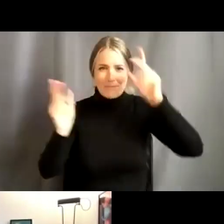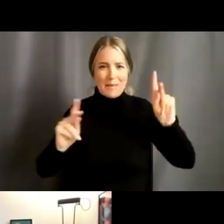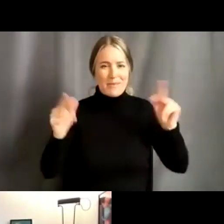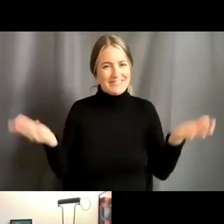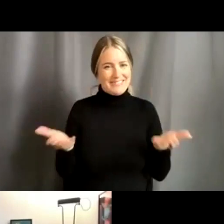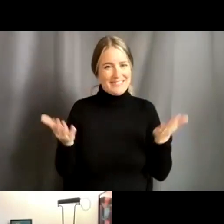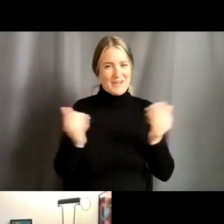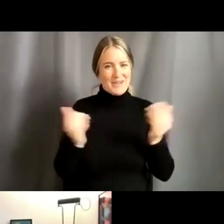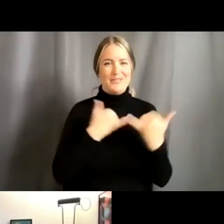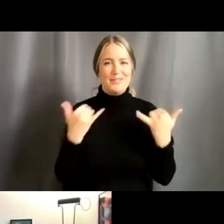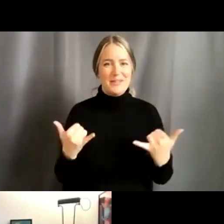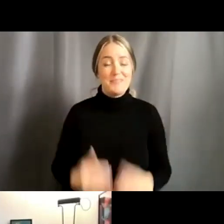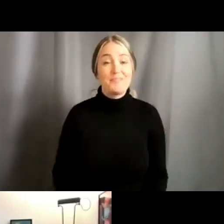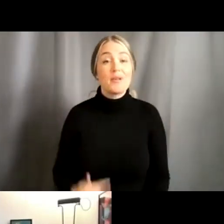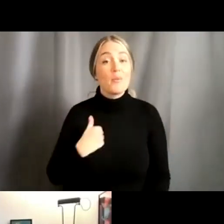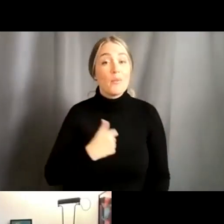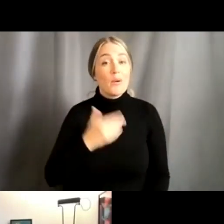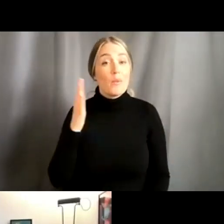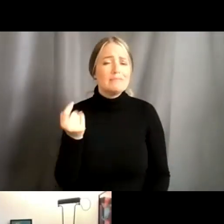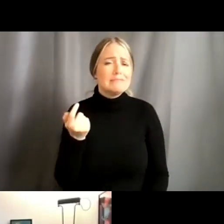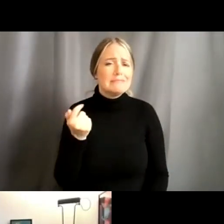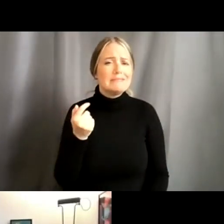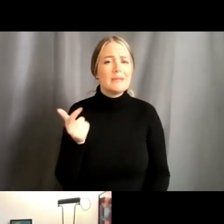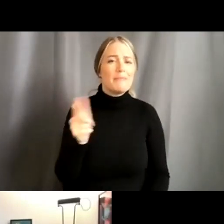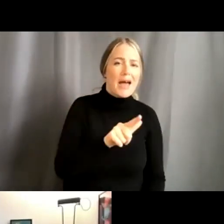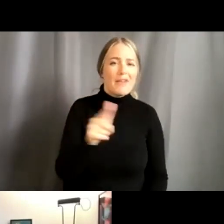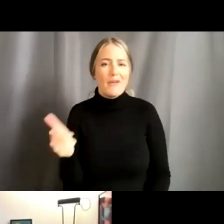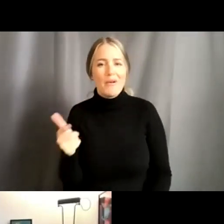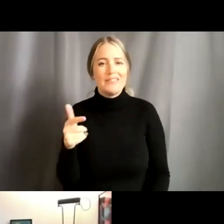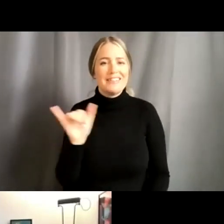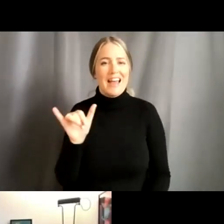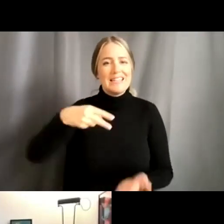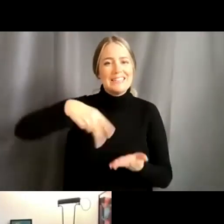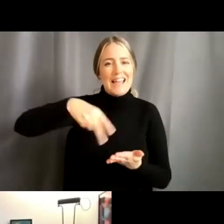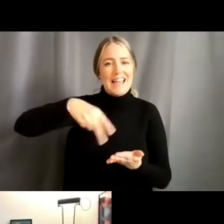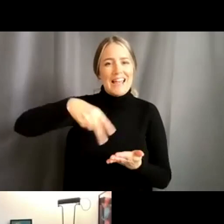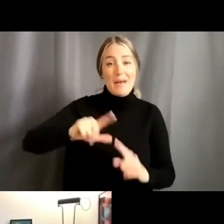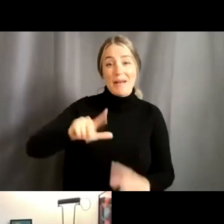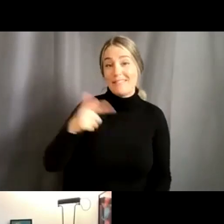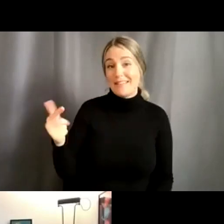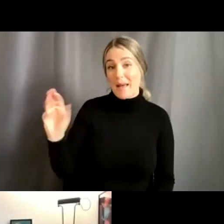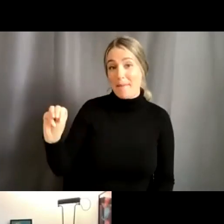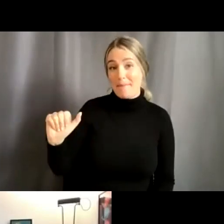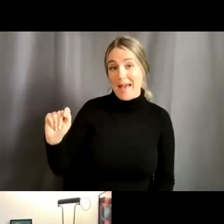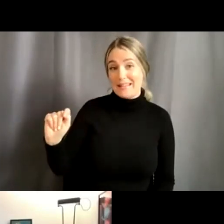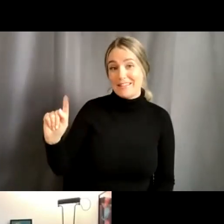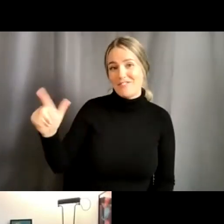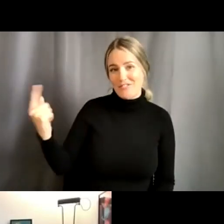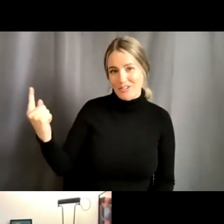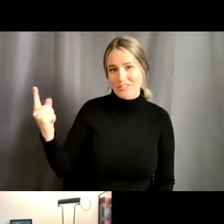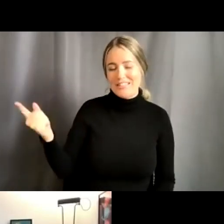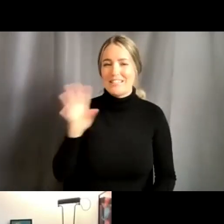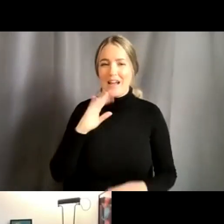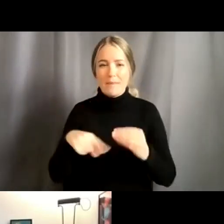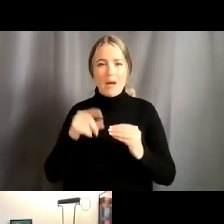us here today. We'll be doing a little bit of a back and forth dance, and Matt is up first. He'll begin with an overview of image